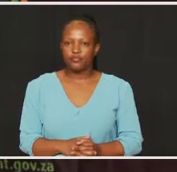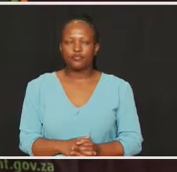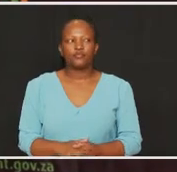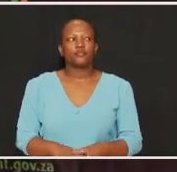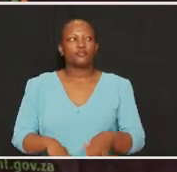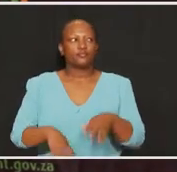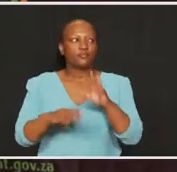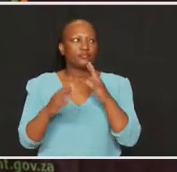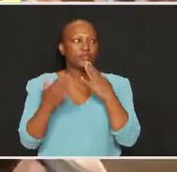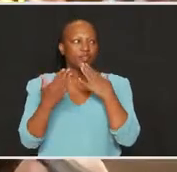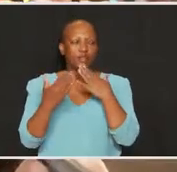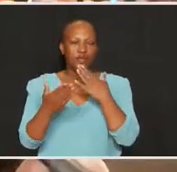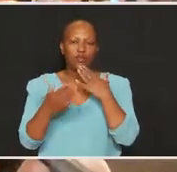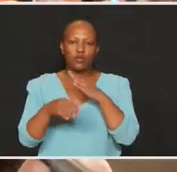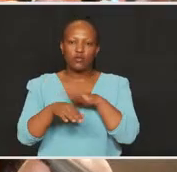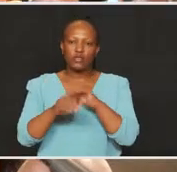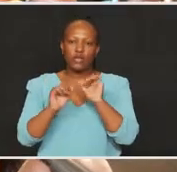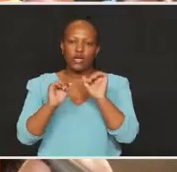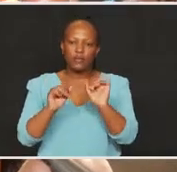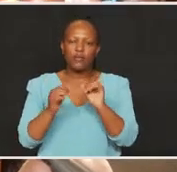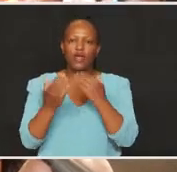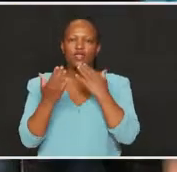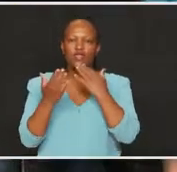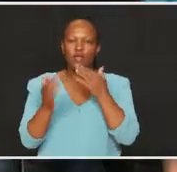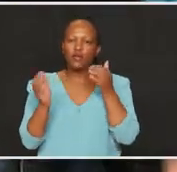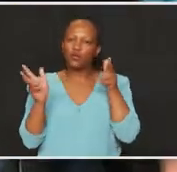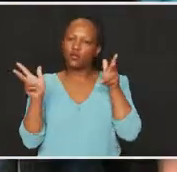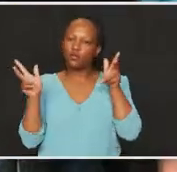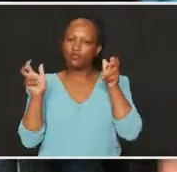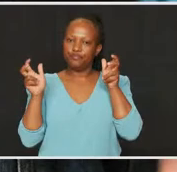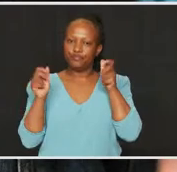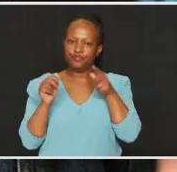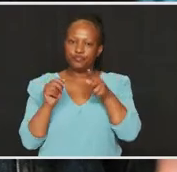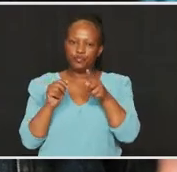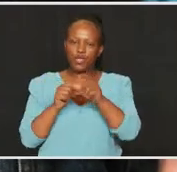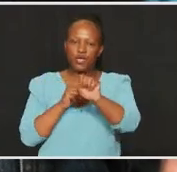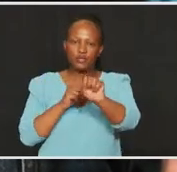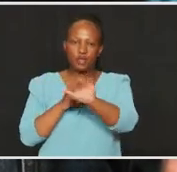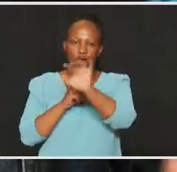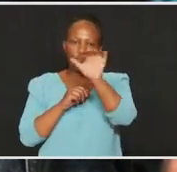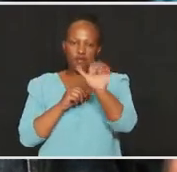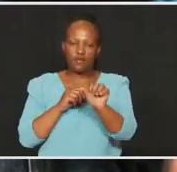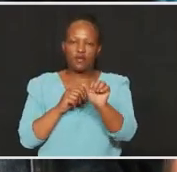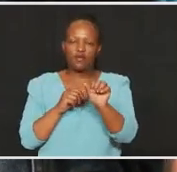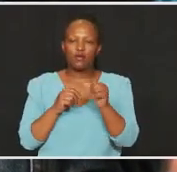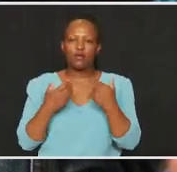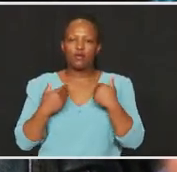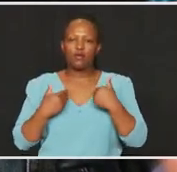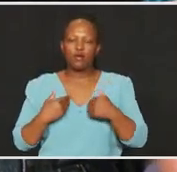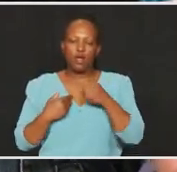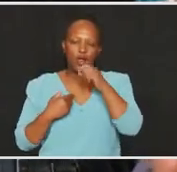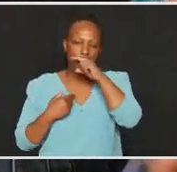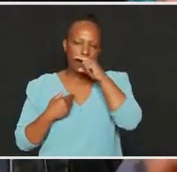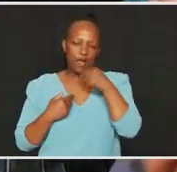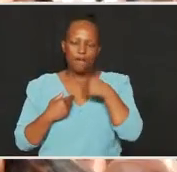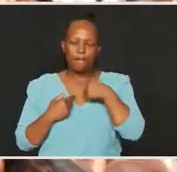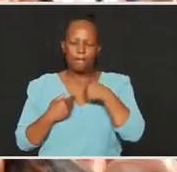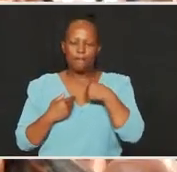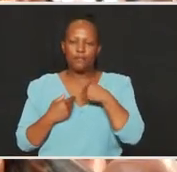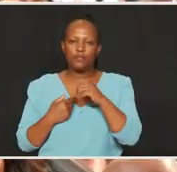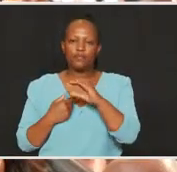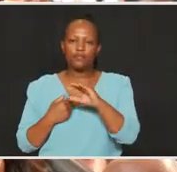thank you for your time thank you for your ears South Africans my name is Claudio monzeglio